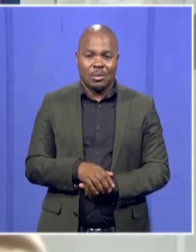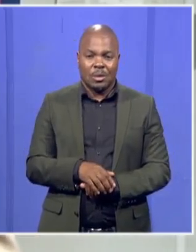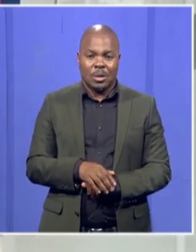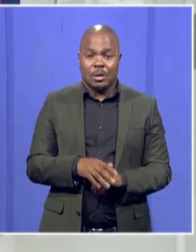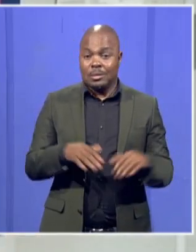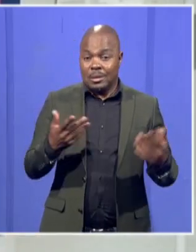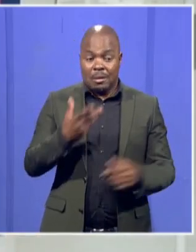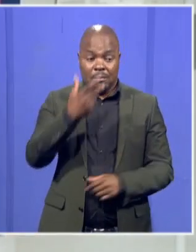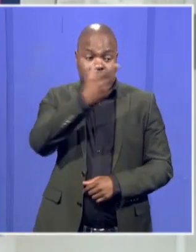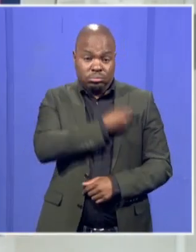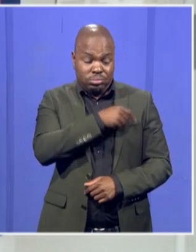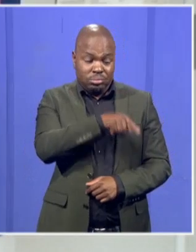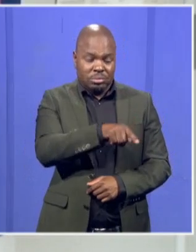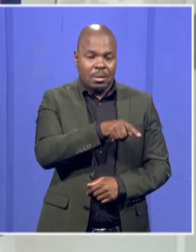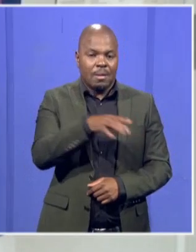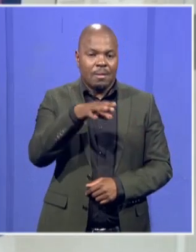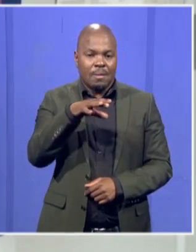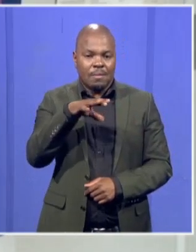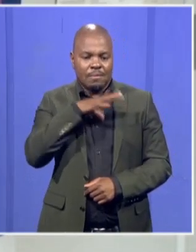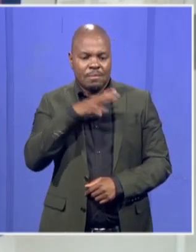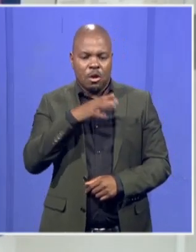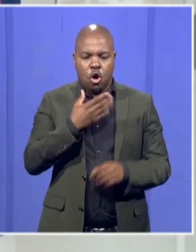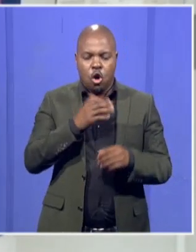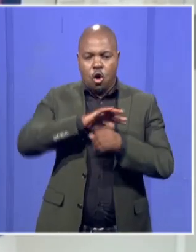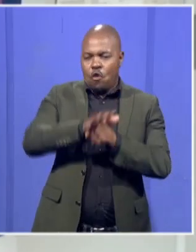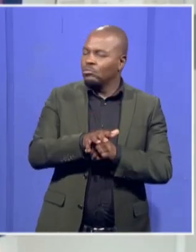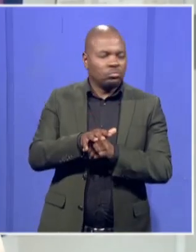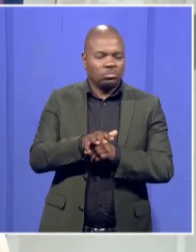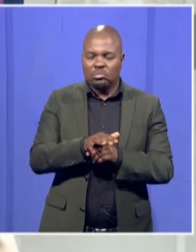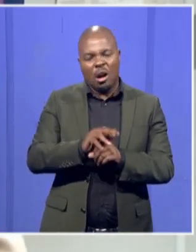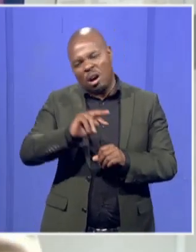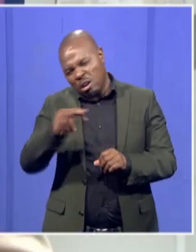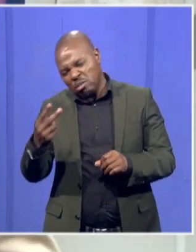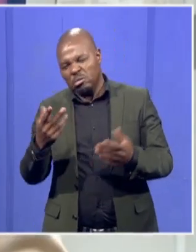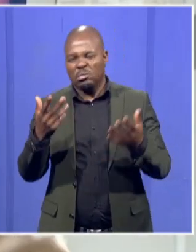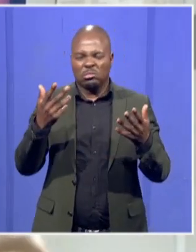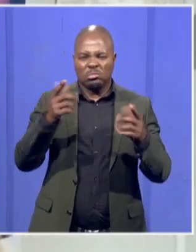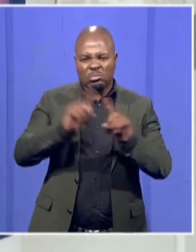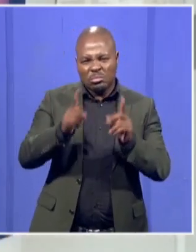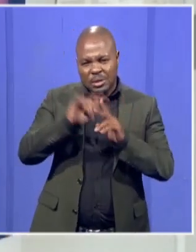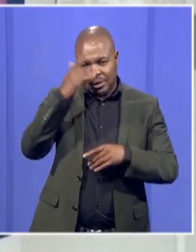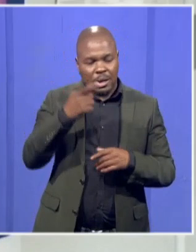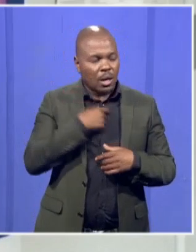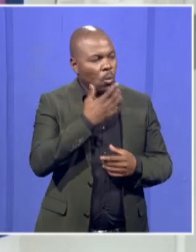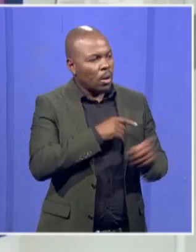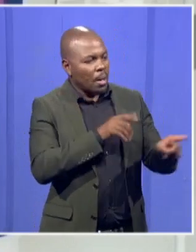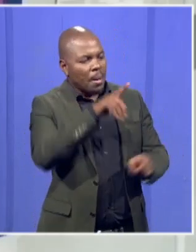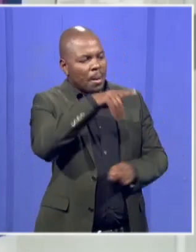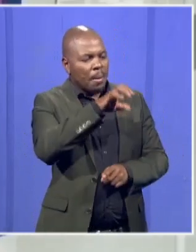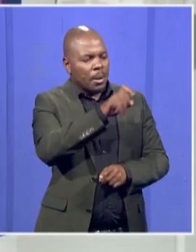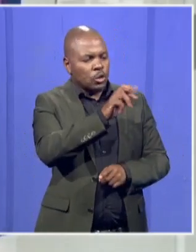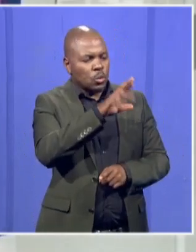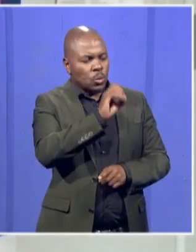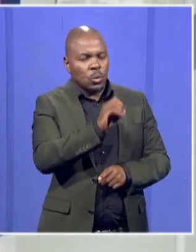because the vaccines will not only be administered for COVID-19 vaccines, there are various other. I want to bring in Petro Tablanche,